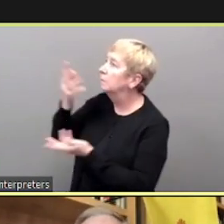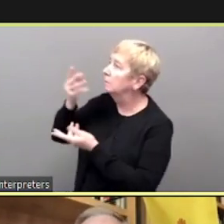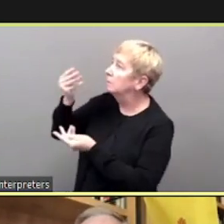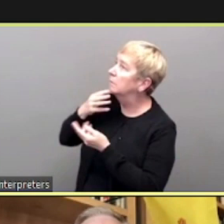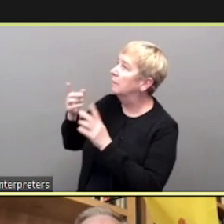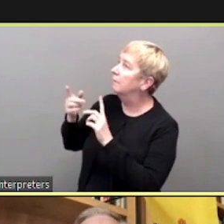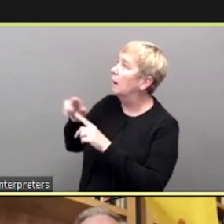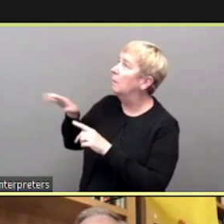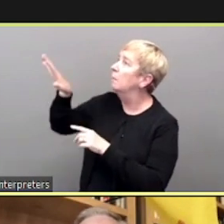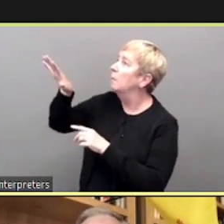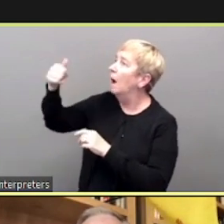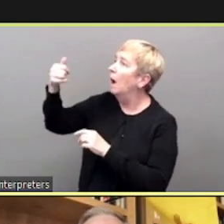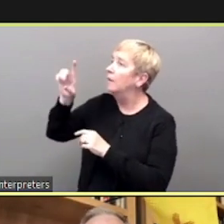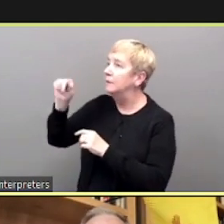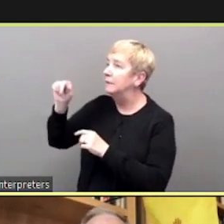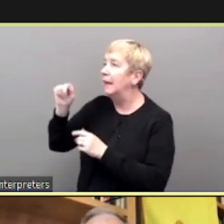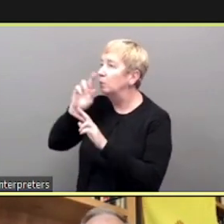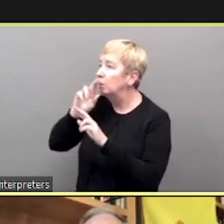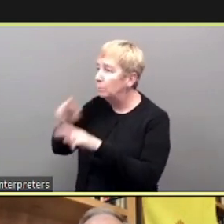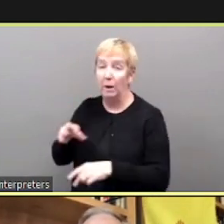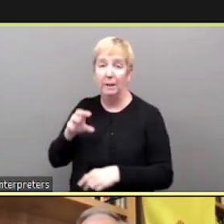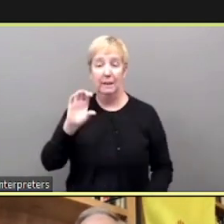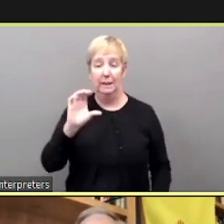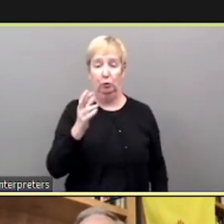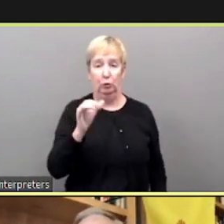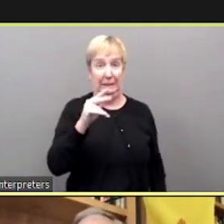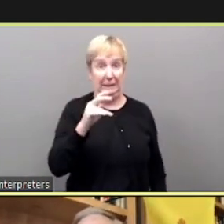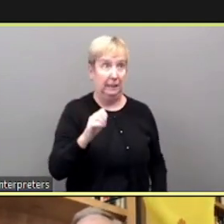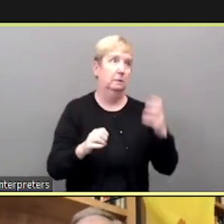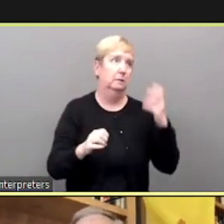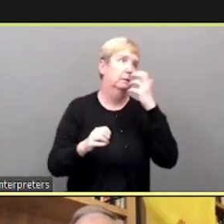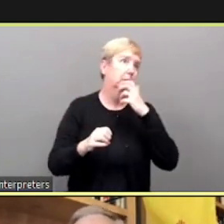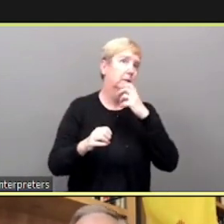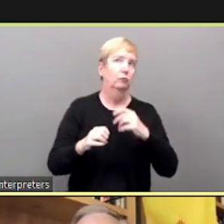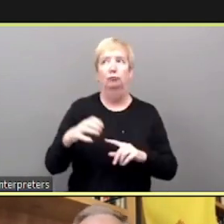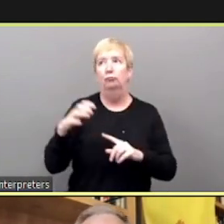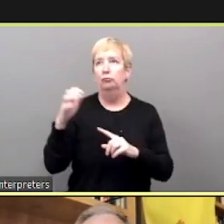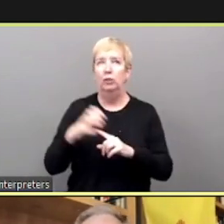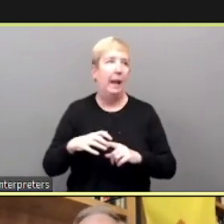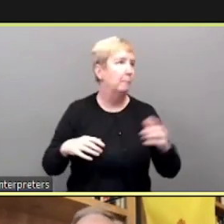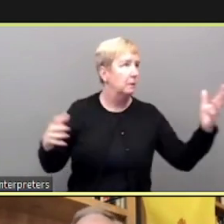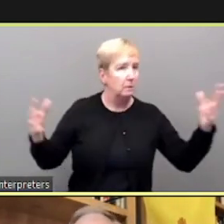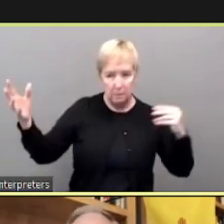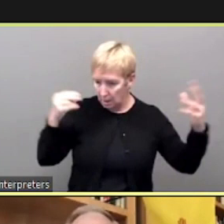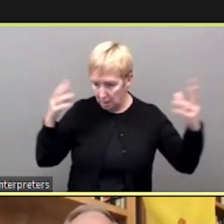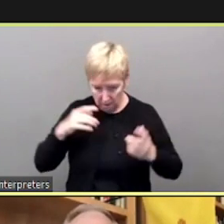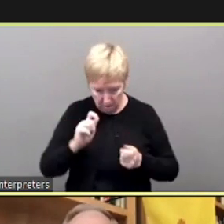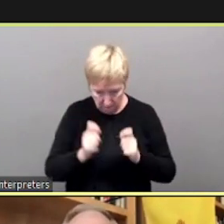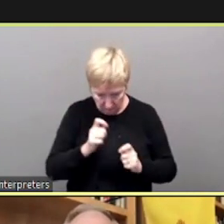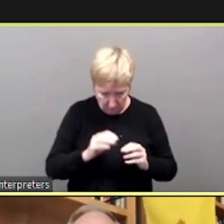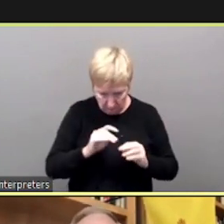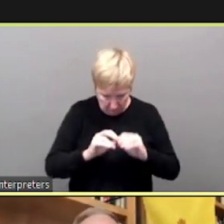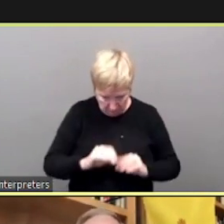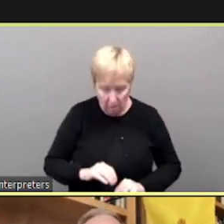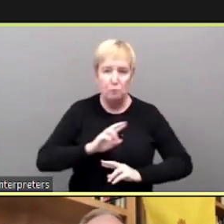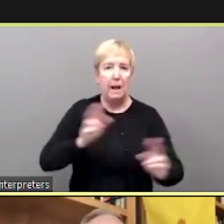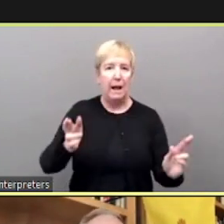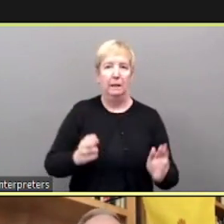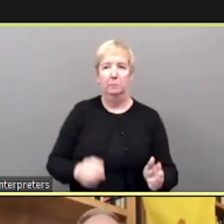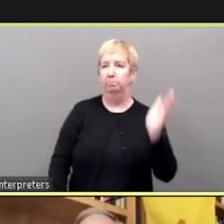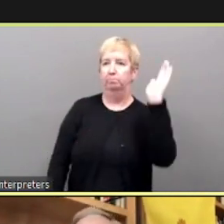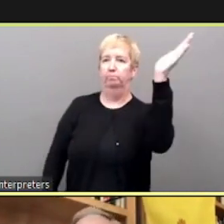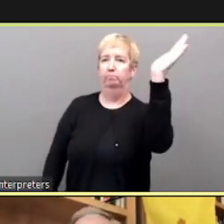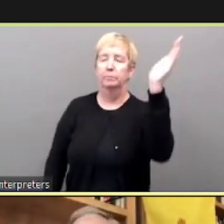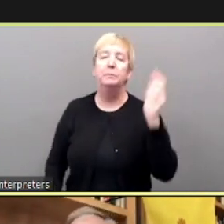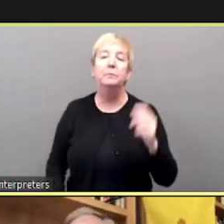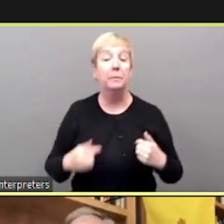really has been amazing in terms of turning out the wealth of information. Every Wednesday morning, I get up